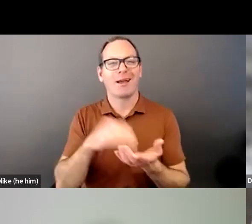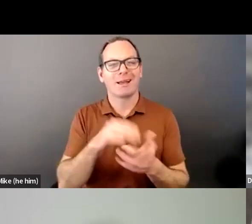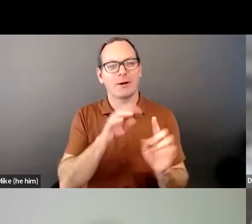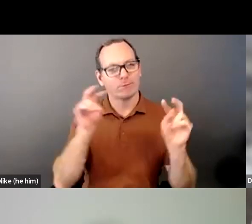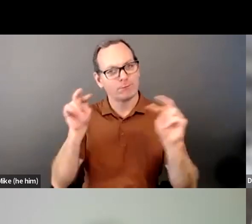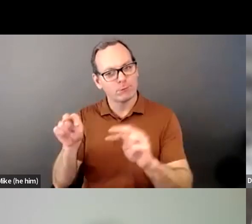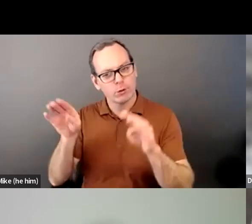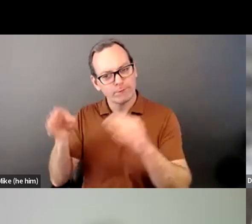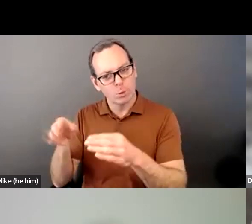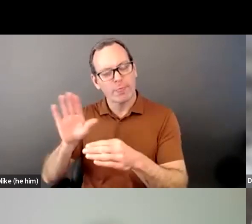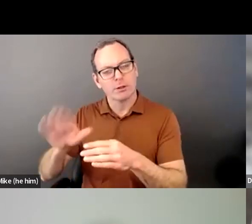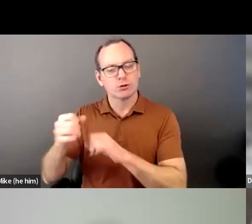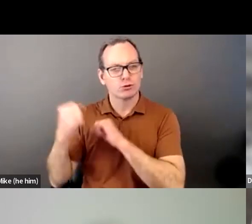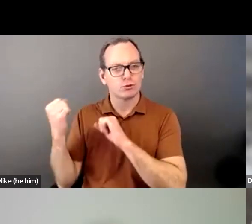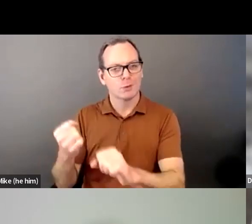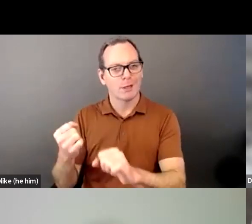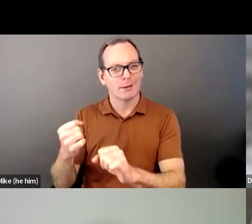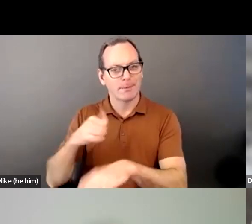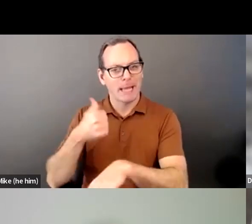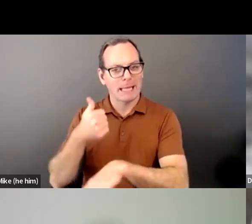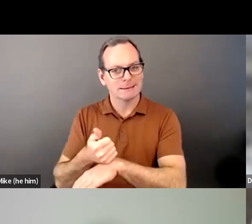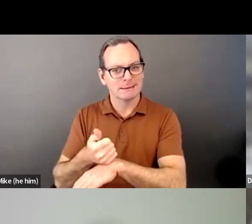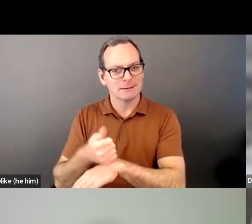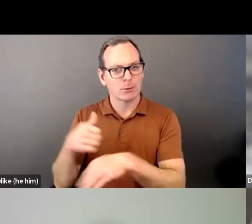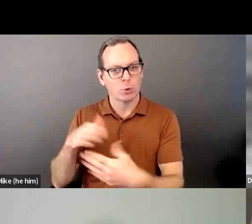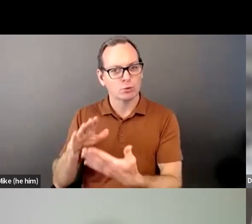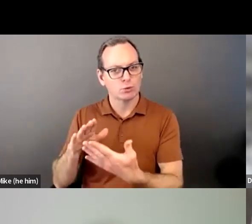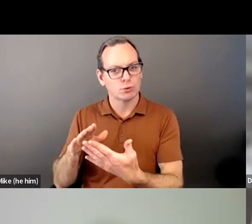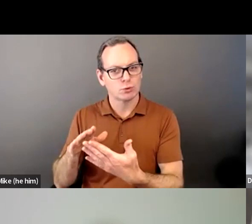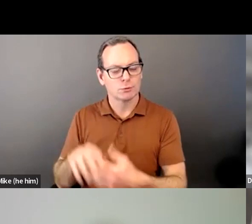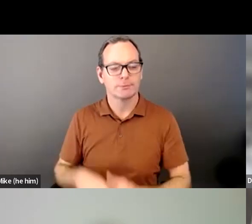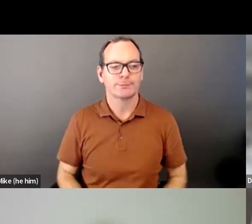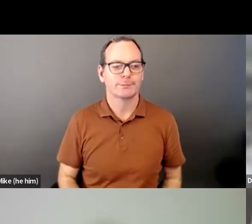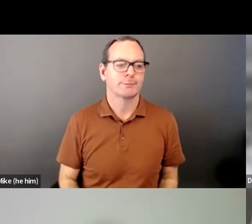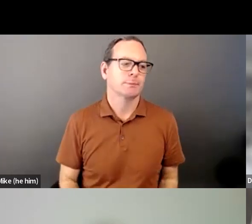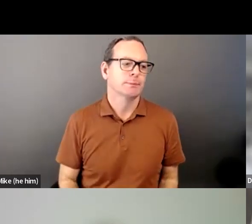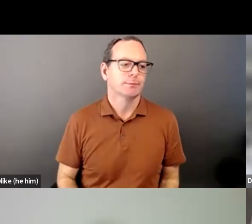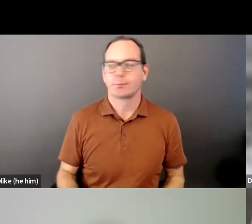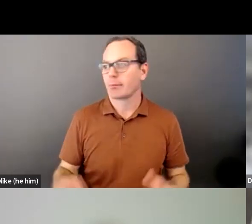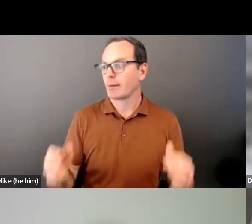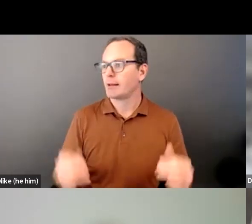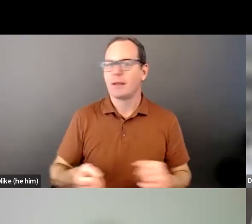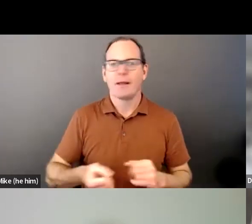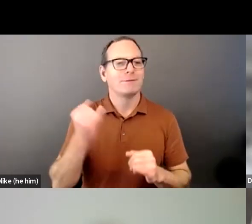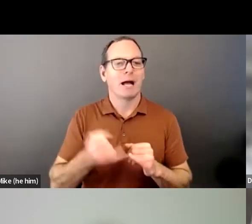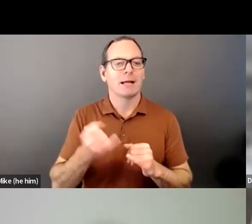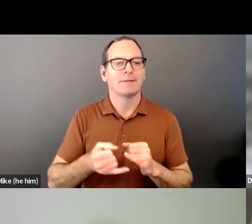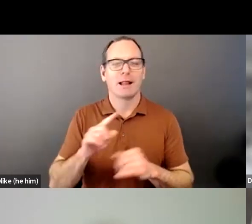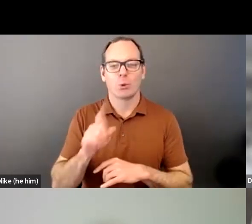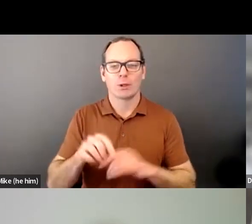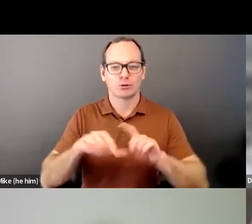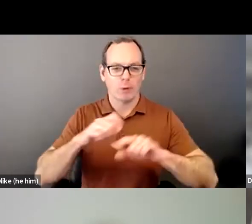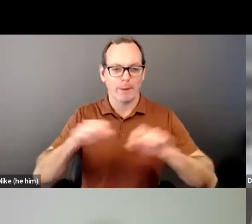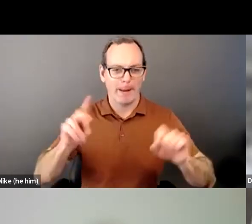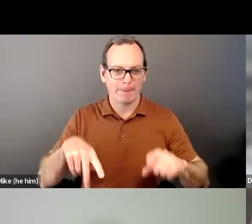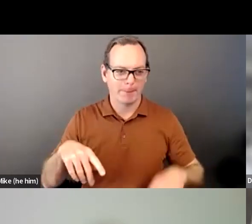with disabilities into the workplace. And I'm just going to end with my final question, and it's just to wrap it all up. What do you hope